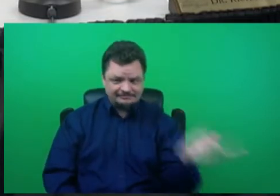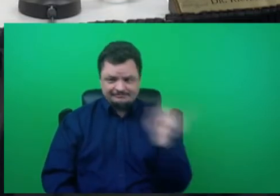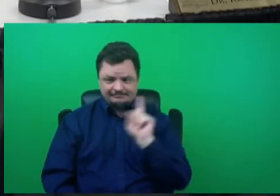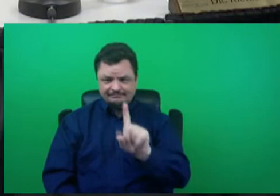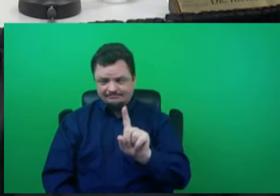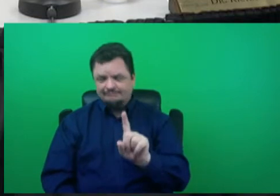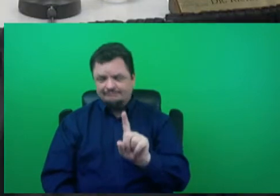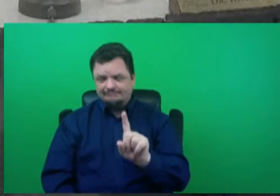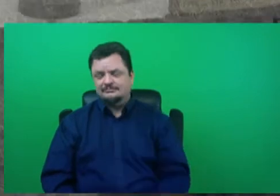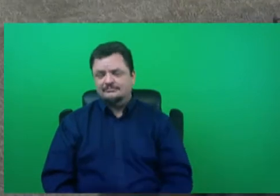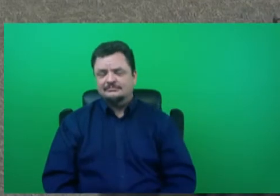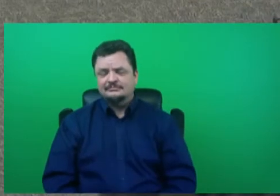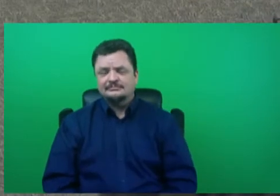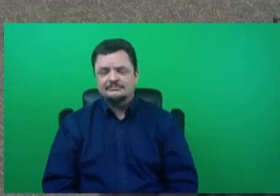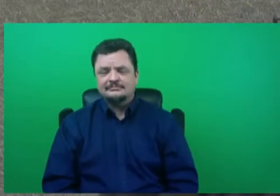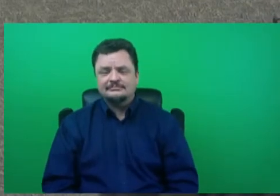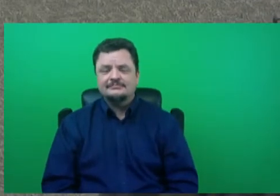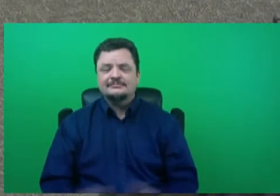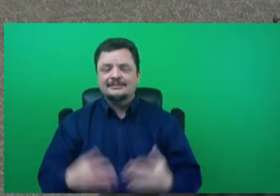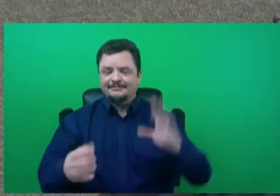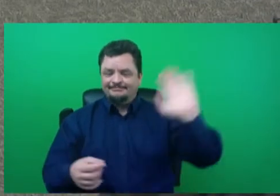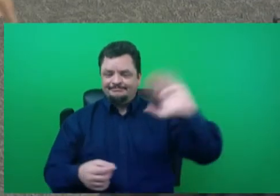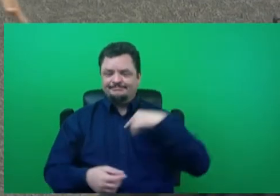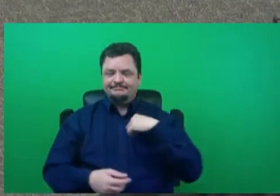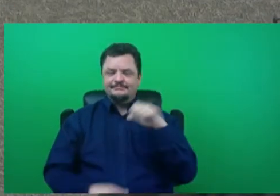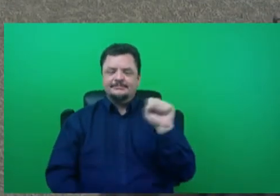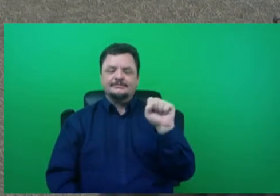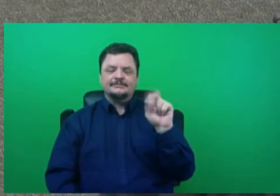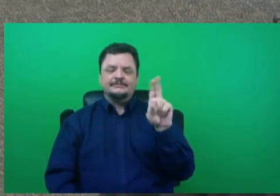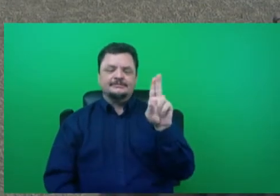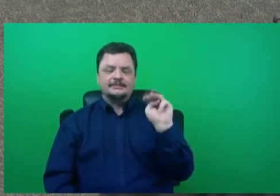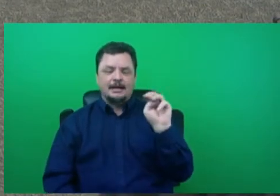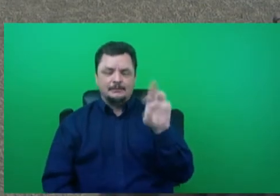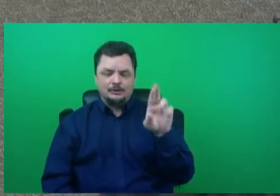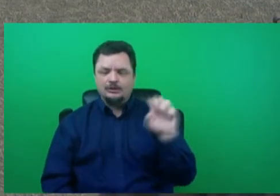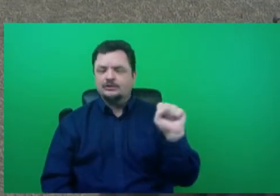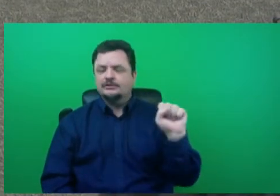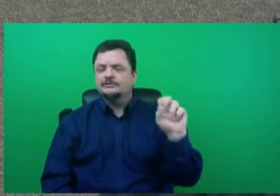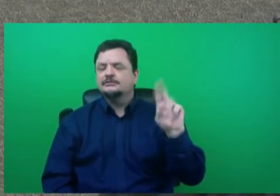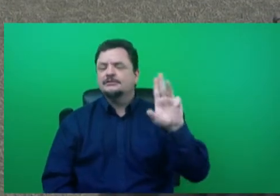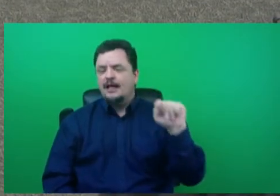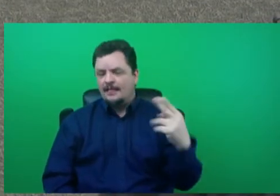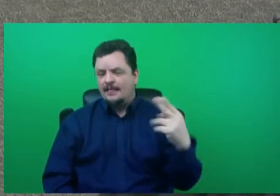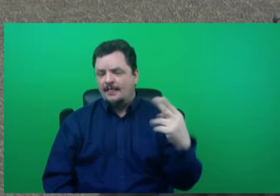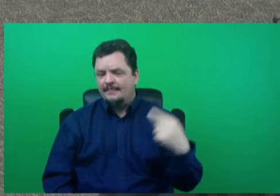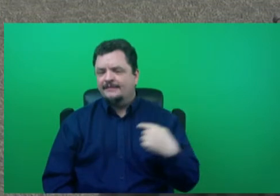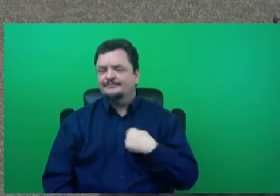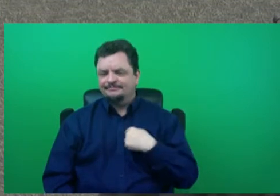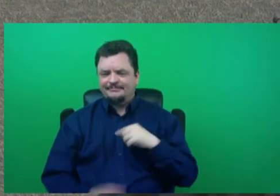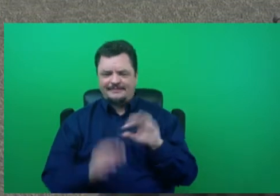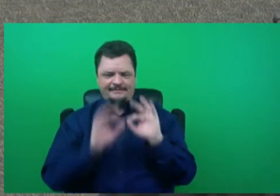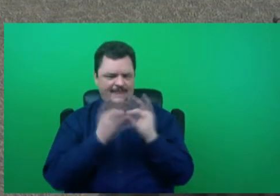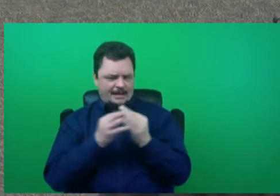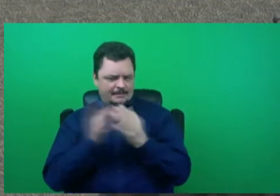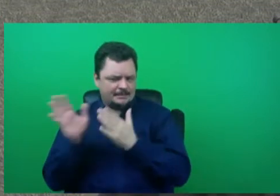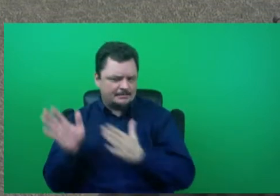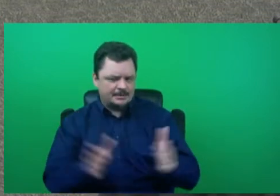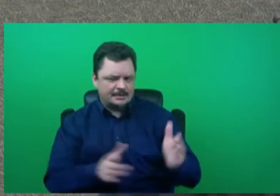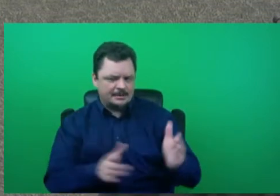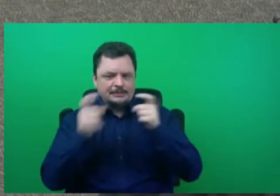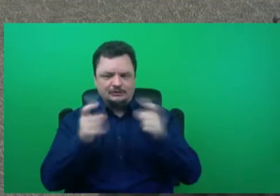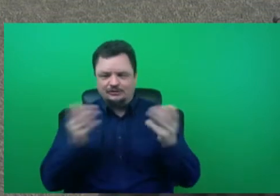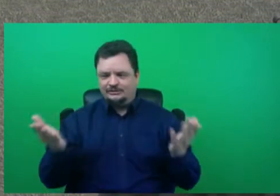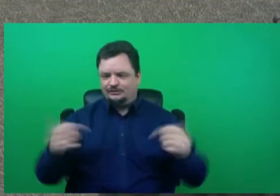Hi, my name is Summer South. I am the family planning program manager here at El Paso County Public Health. I just started into this